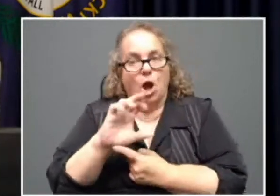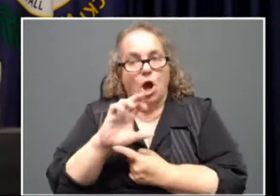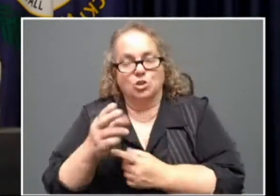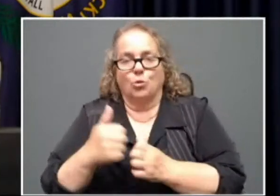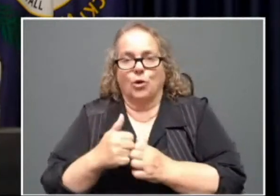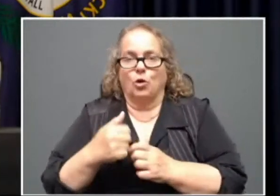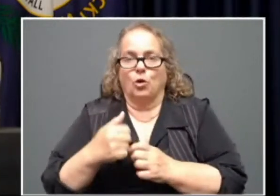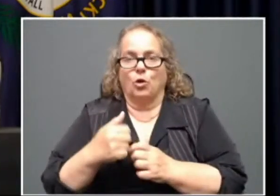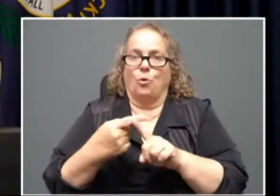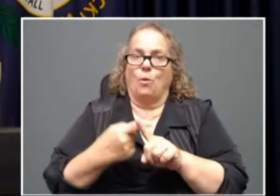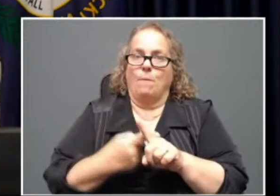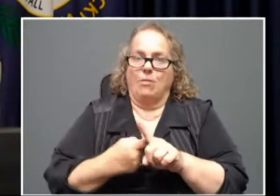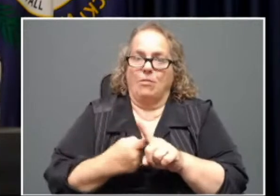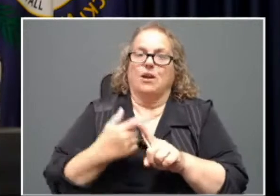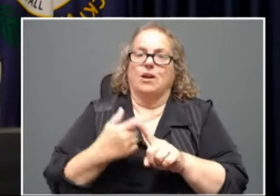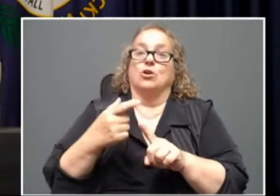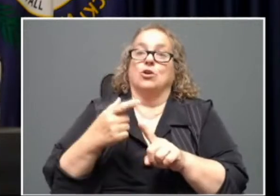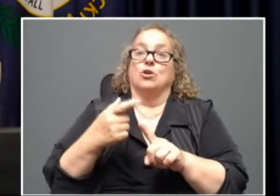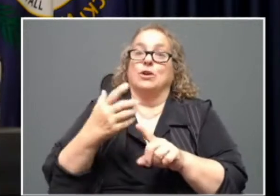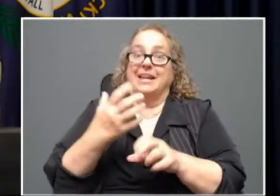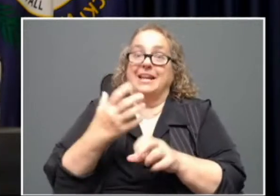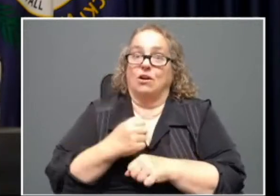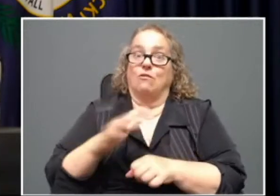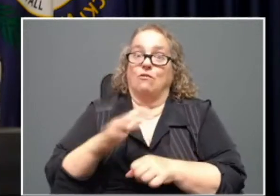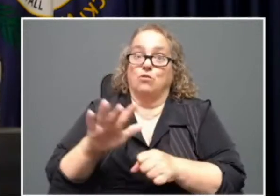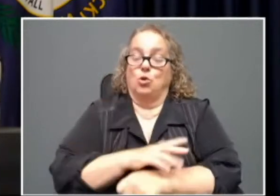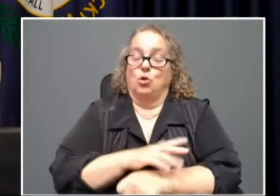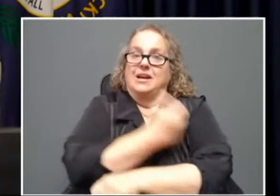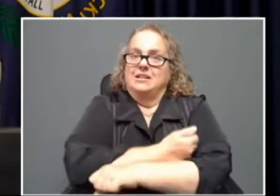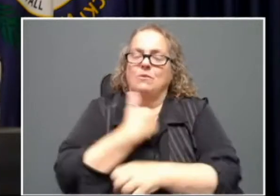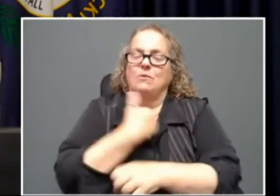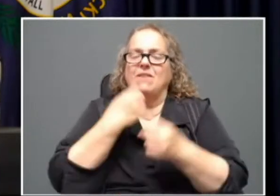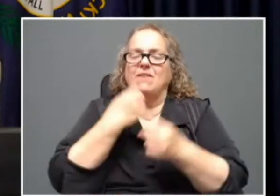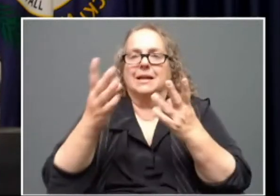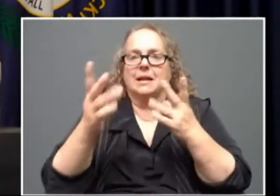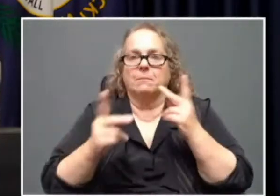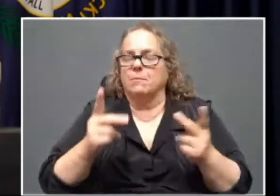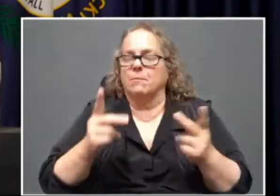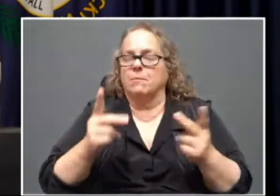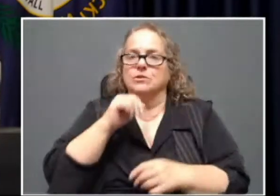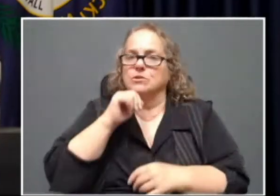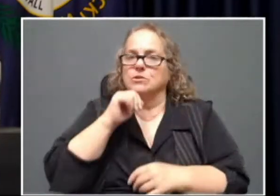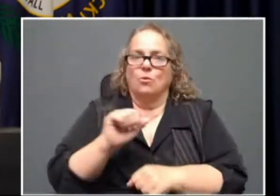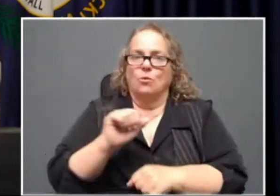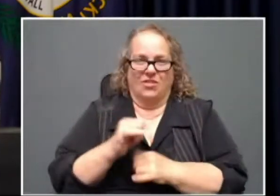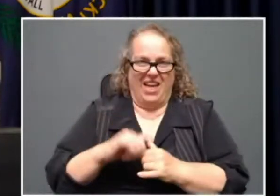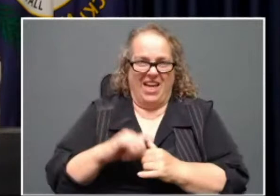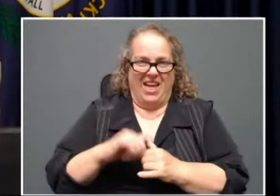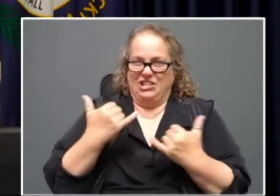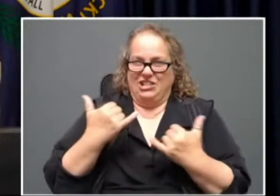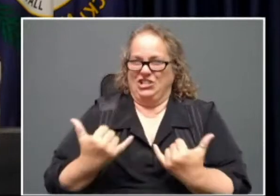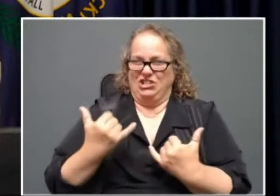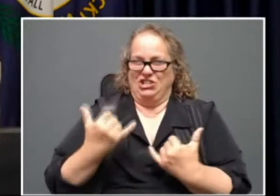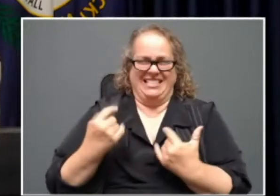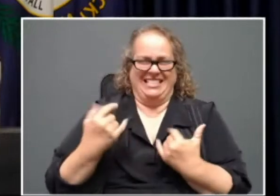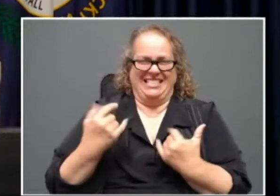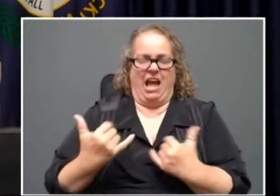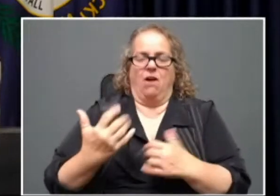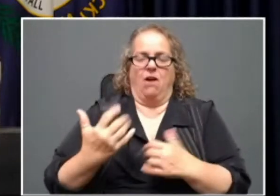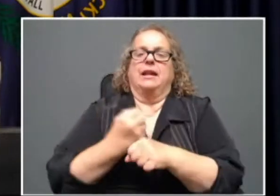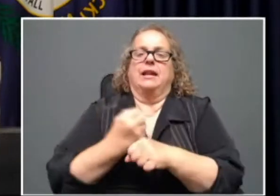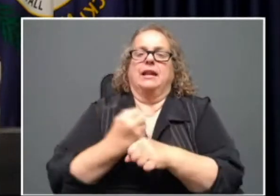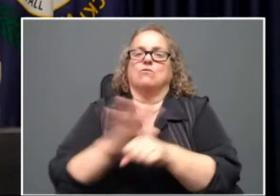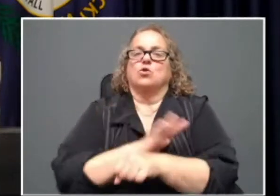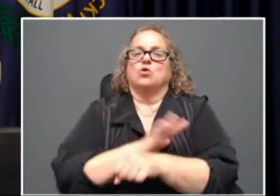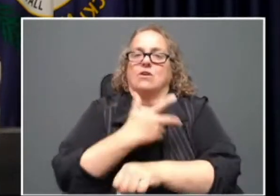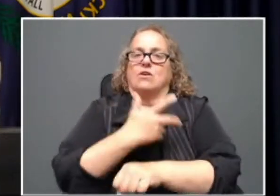it takes to get fully vaccinated, we have a whole lot of people that have been out of the workforce that are just now getting fully vaccinated. So some of this will work out on its